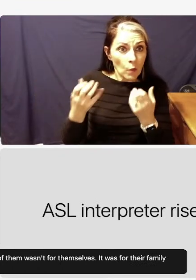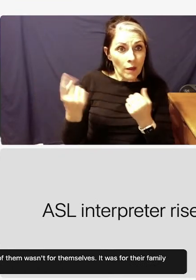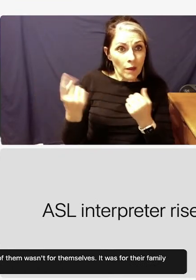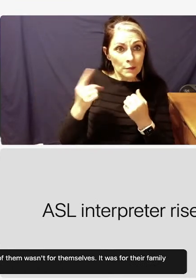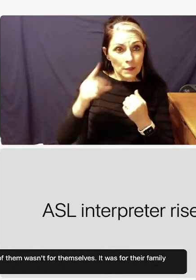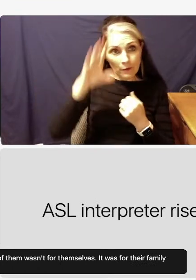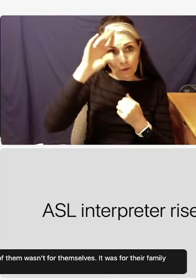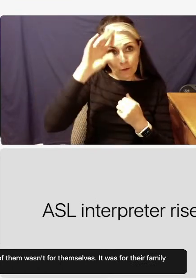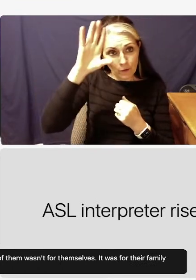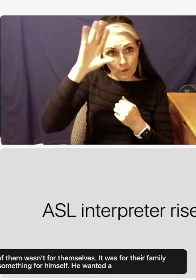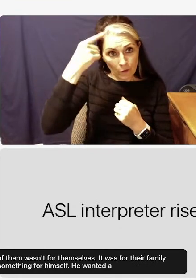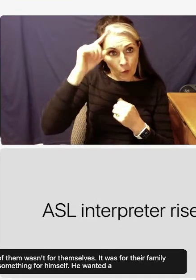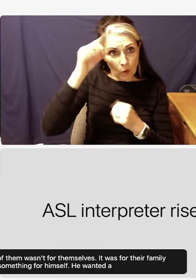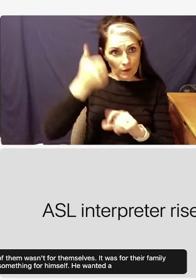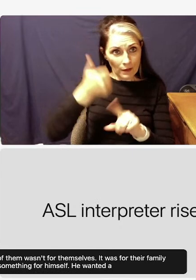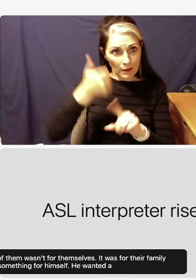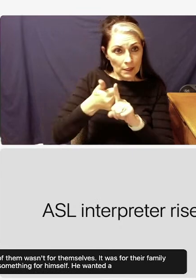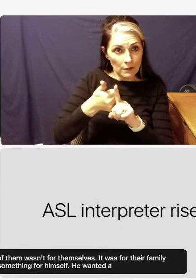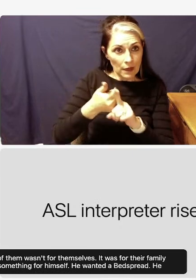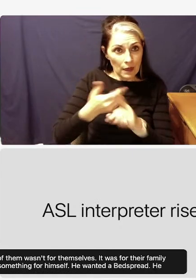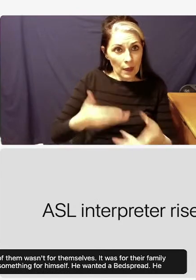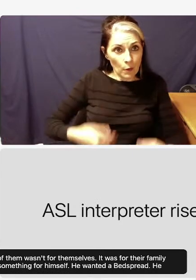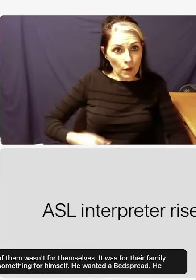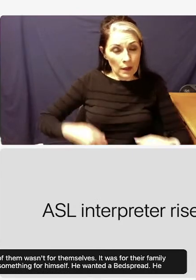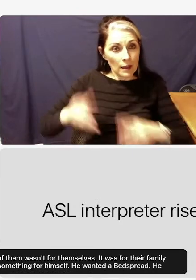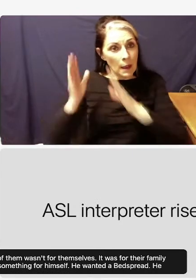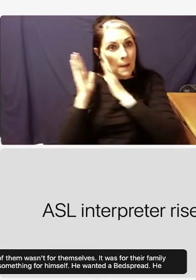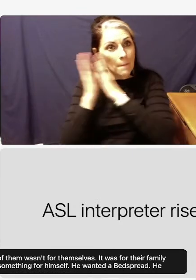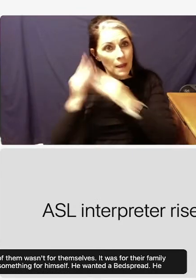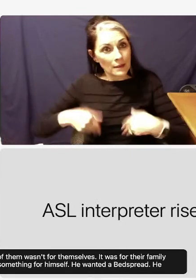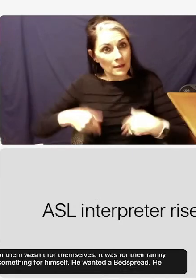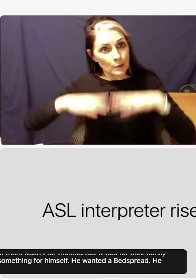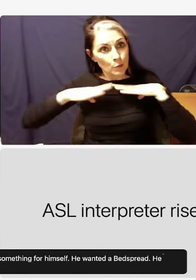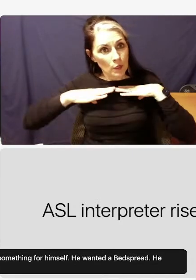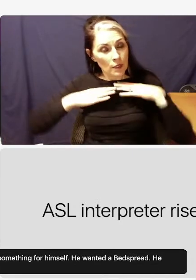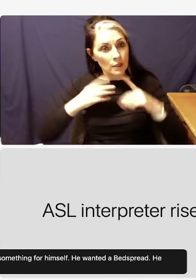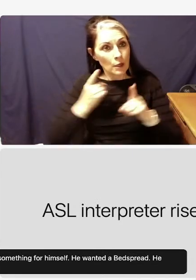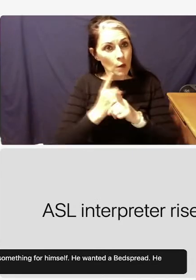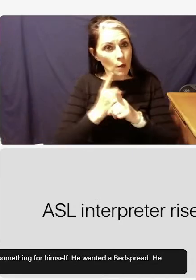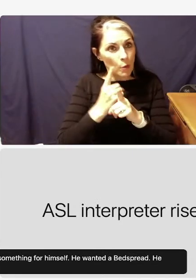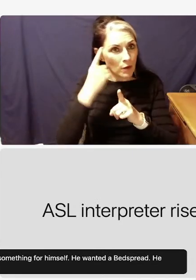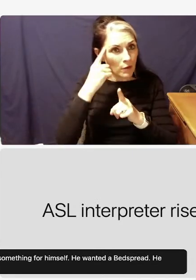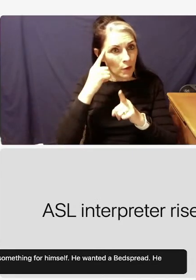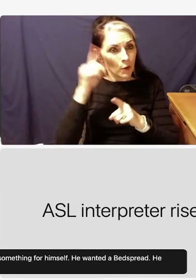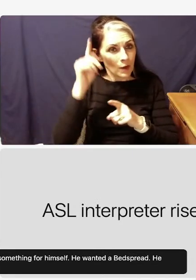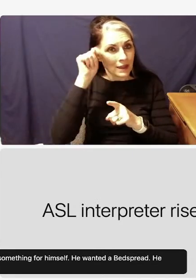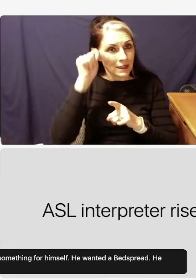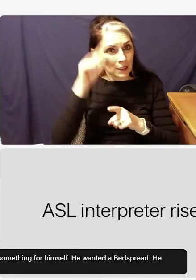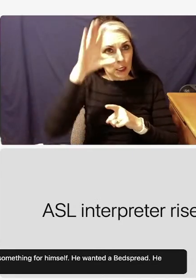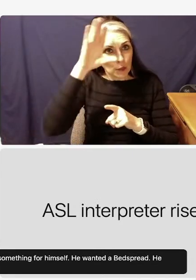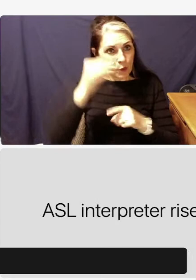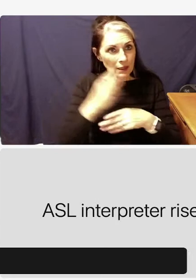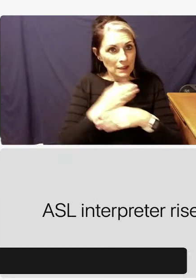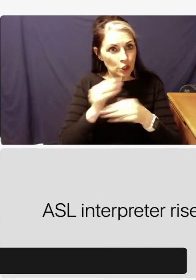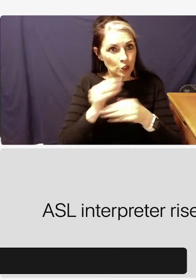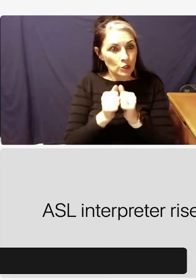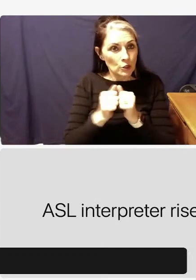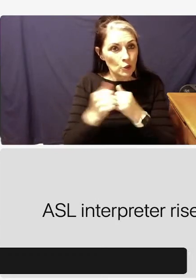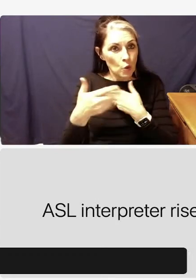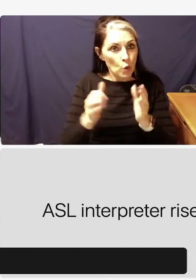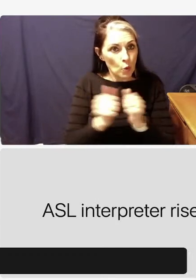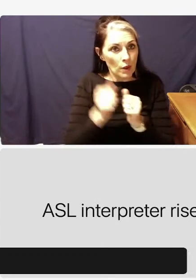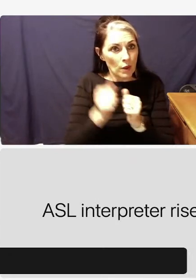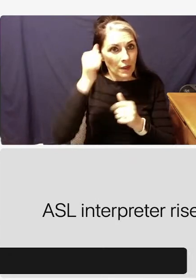wanted a bedspread he said he wants a bedspread more appropriate for a teenage boy because he shares a room with his sister and he's